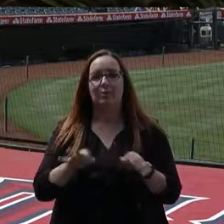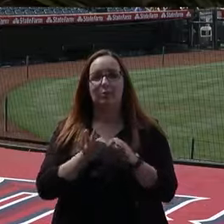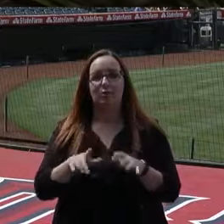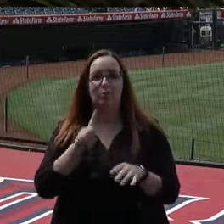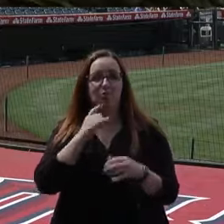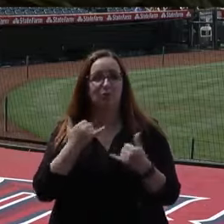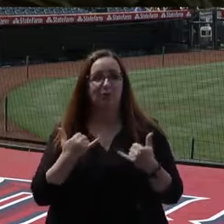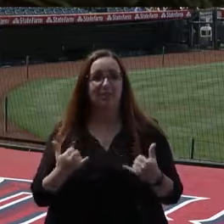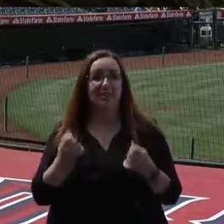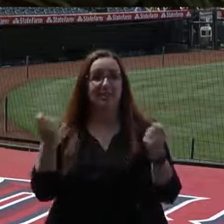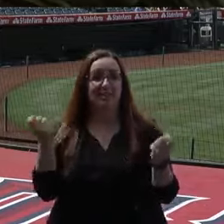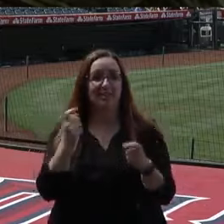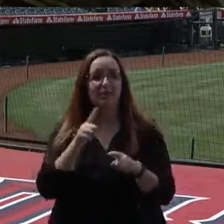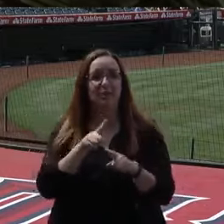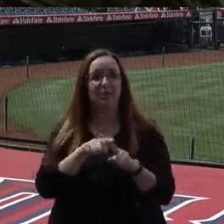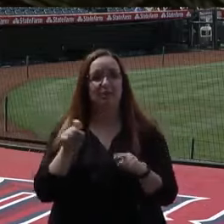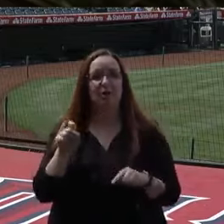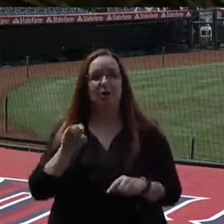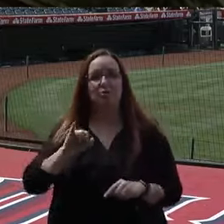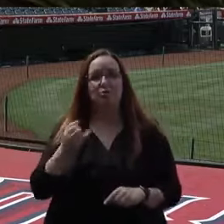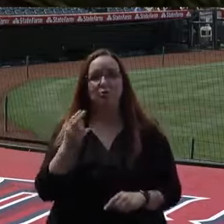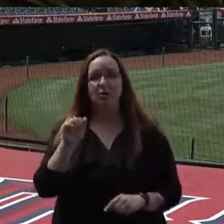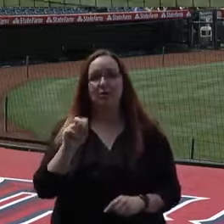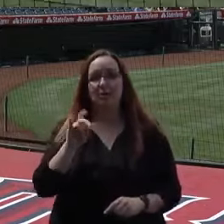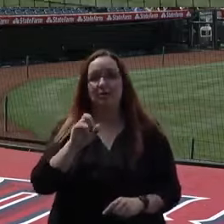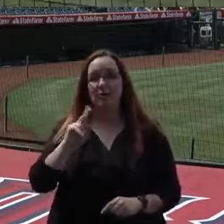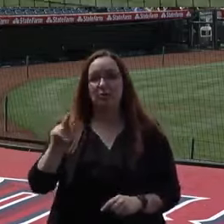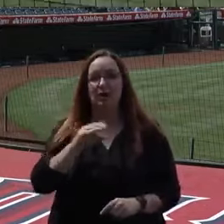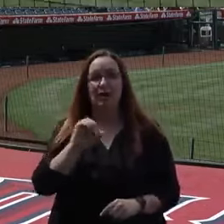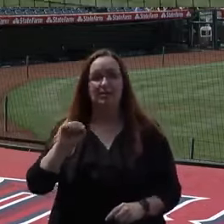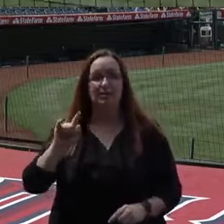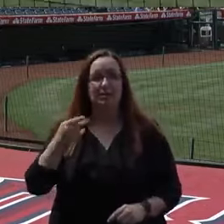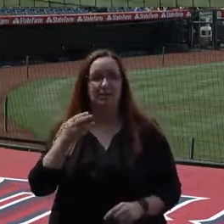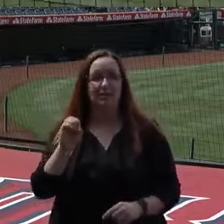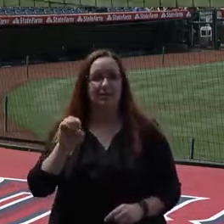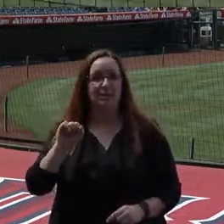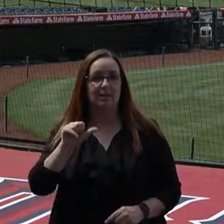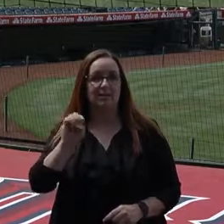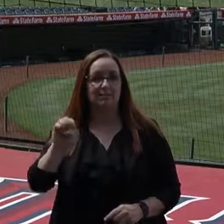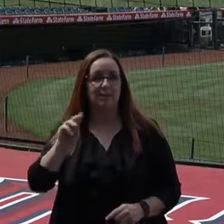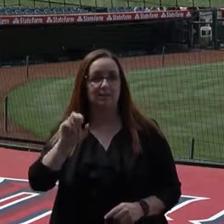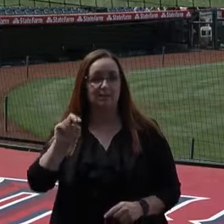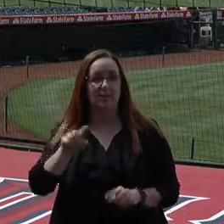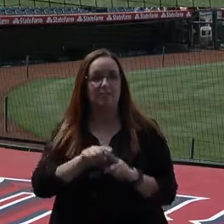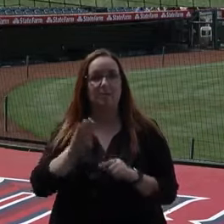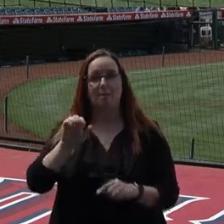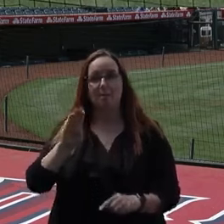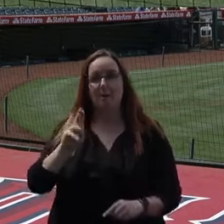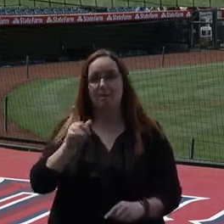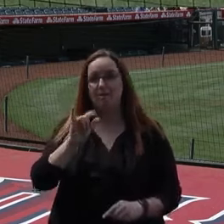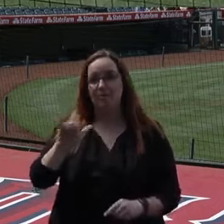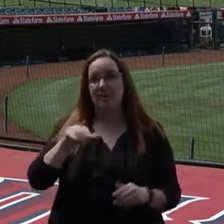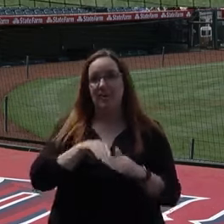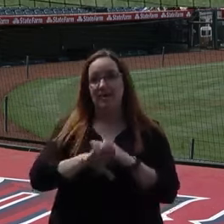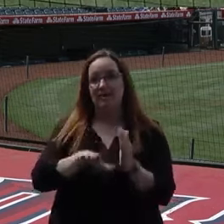today's ceremony is provided by Julia Virac and Stephanie Eisman from the Bob Murphy Access